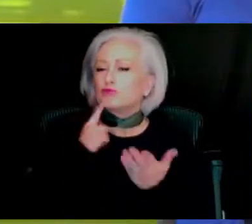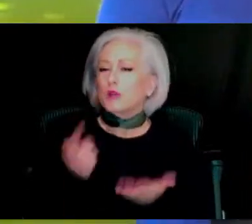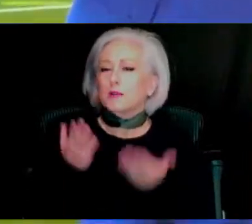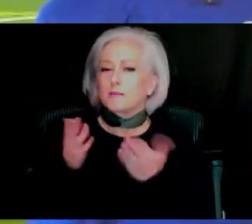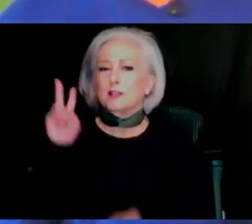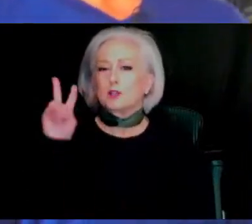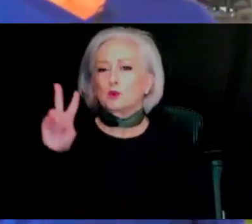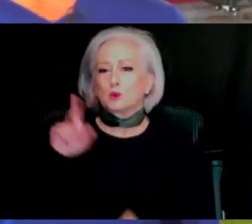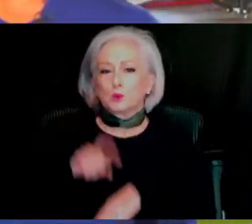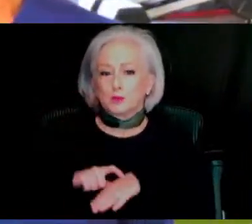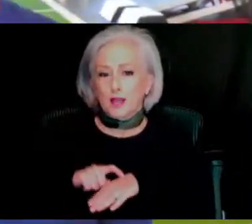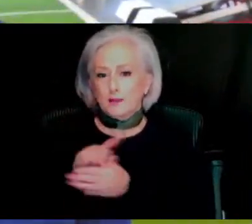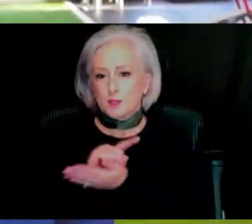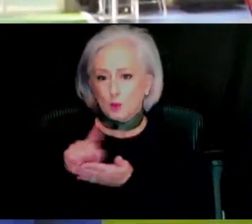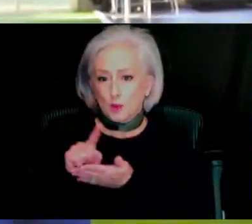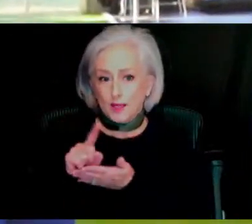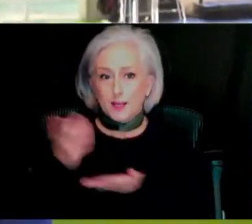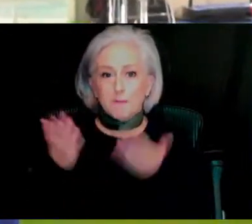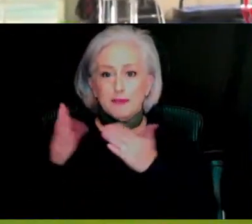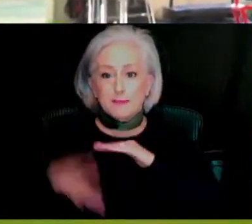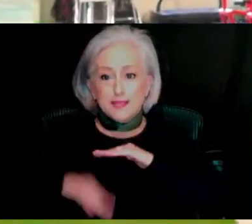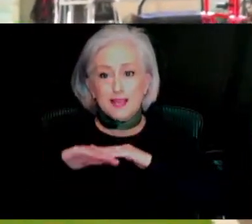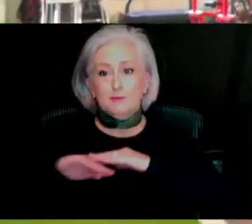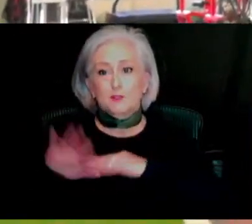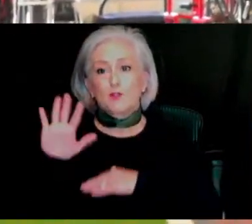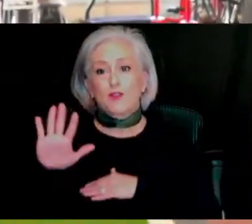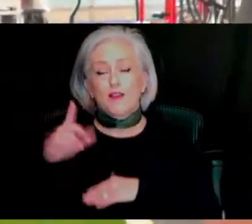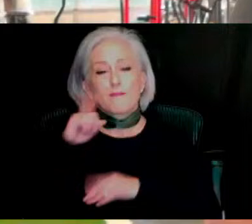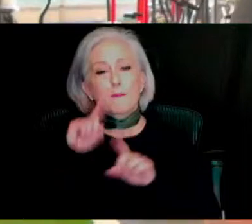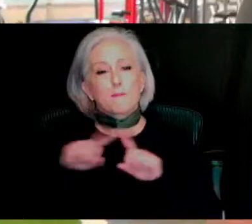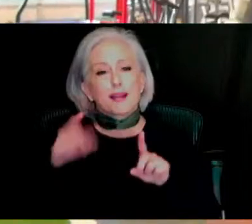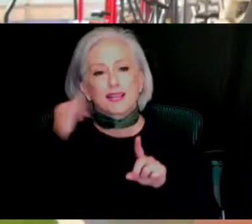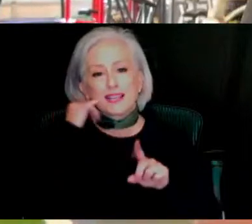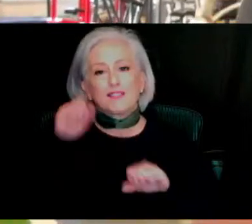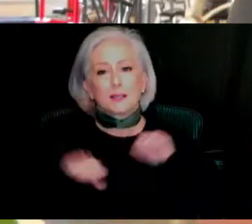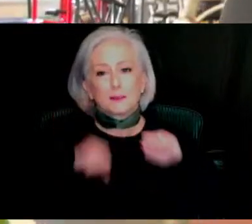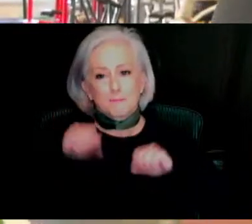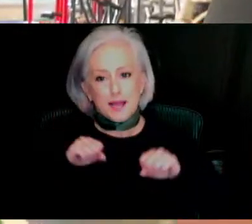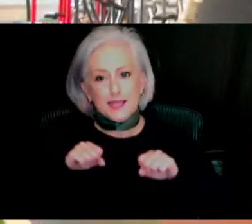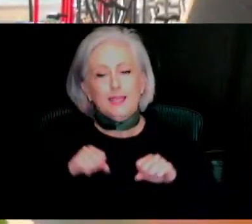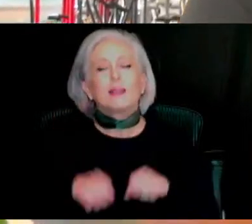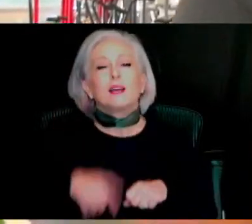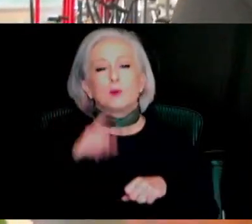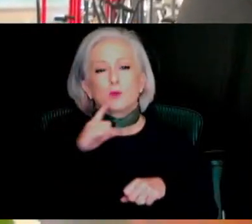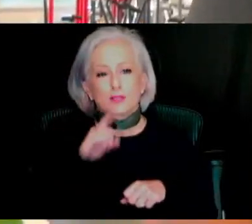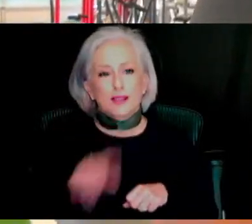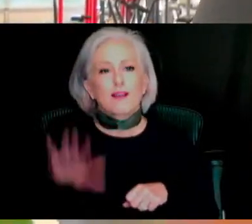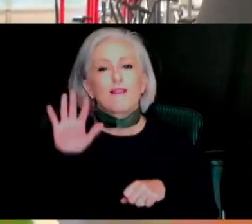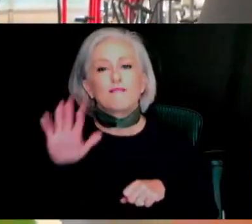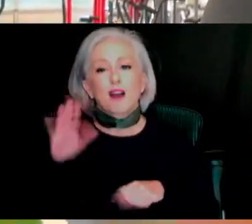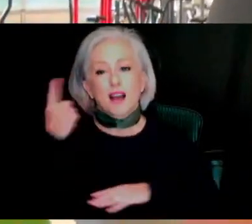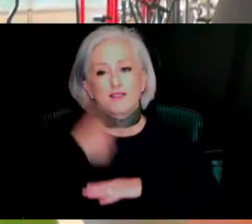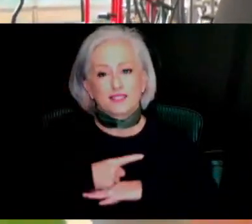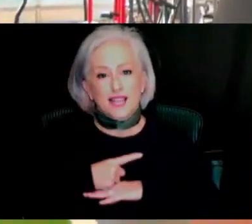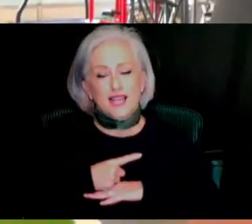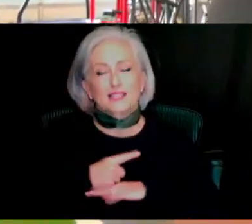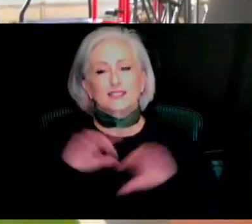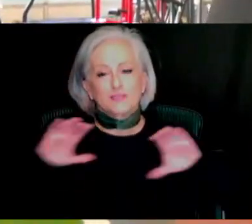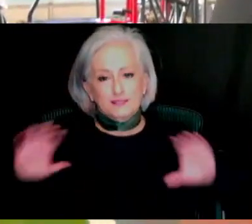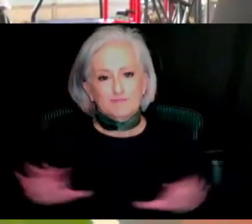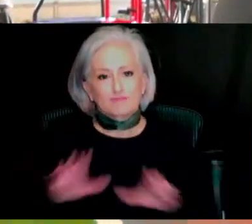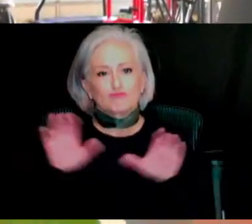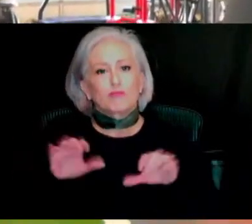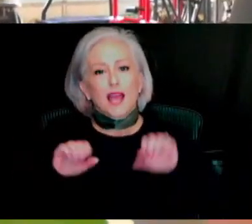preferably up to 5. But if he's always biking, I would say 5 days of vigorous exercise. So 2 days of